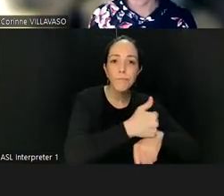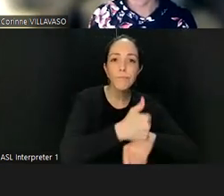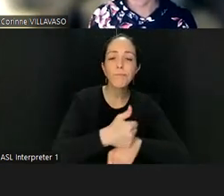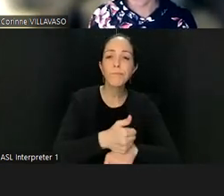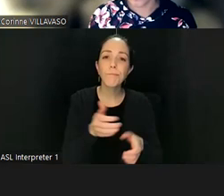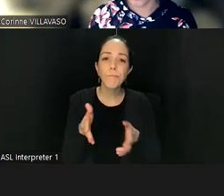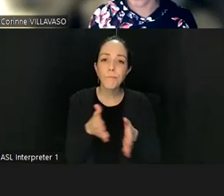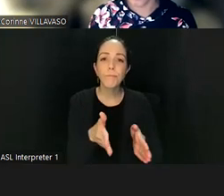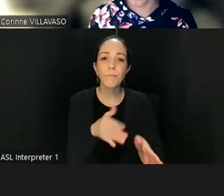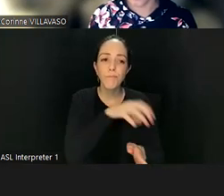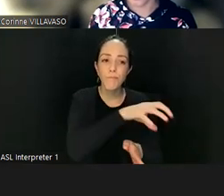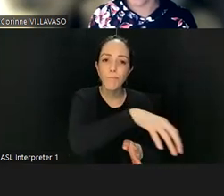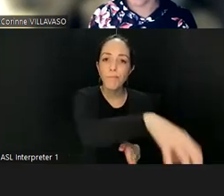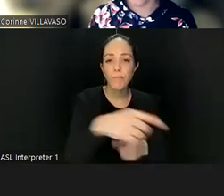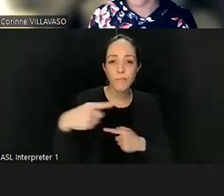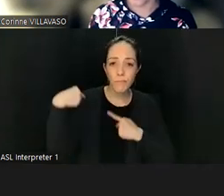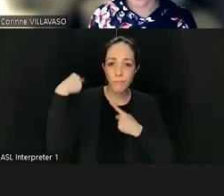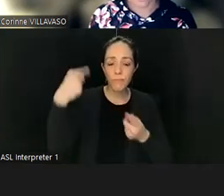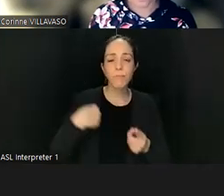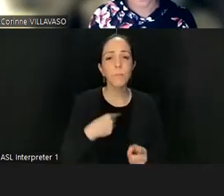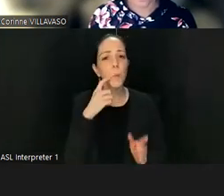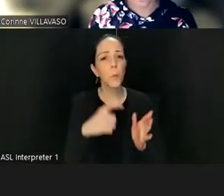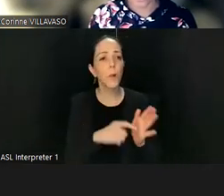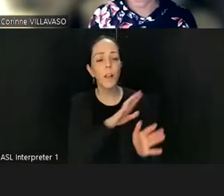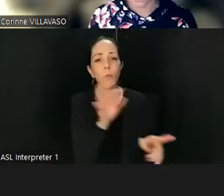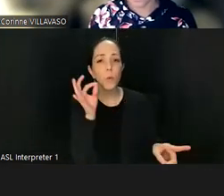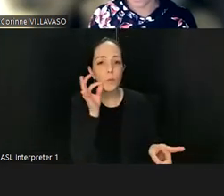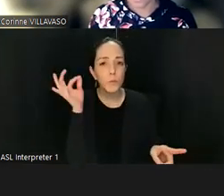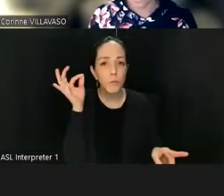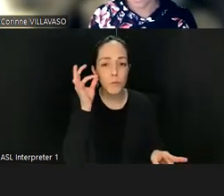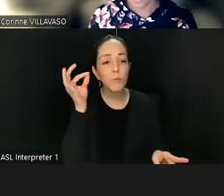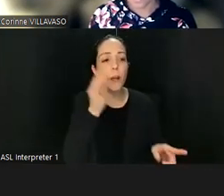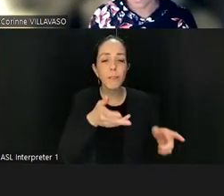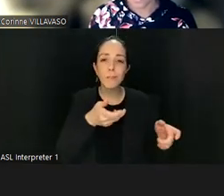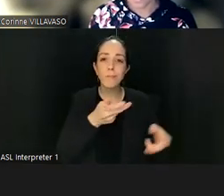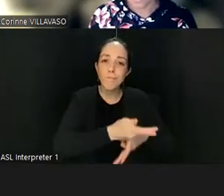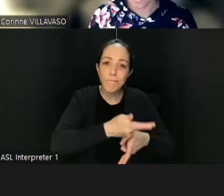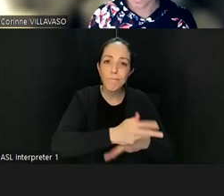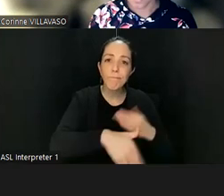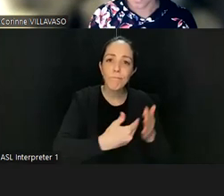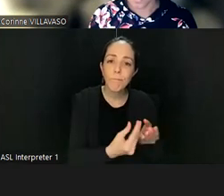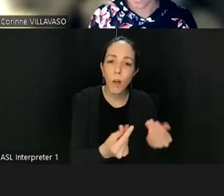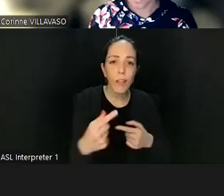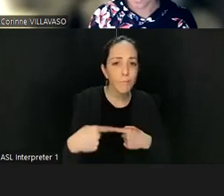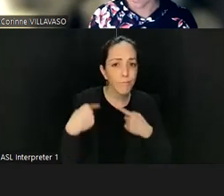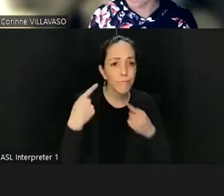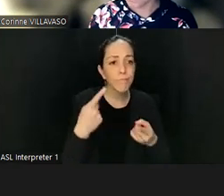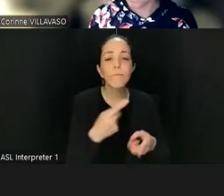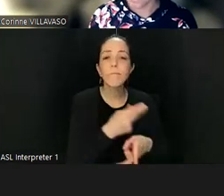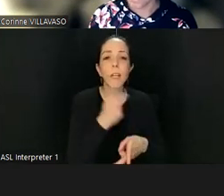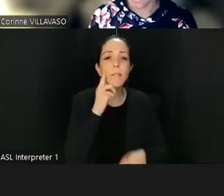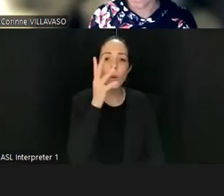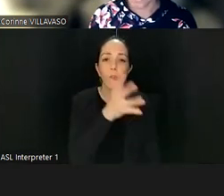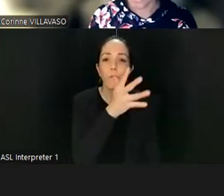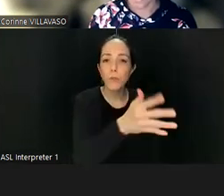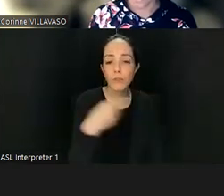time immemorial. We recognize these tribes stewarded these lands and rivers since time immemorial for future generations.